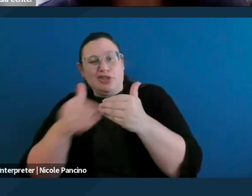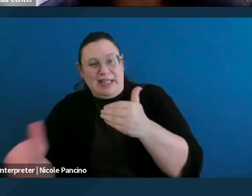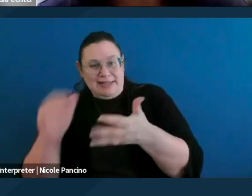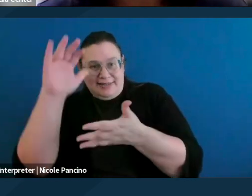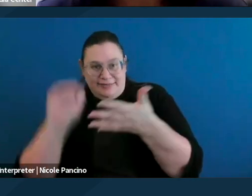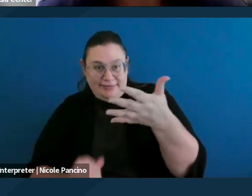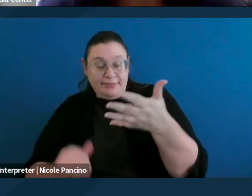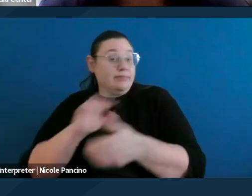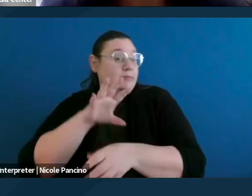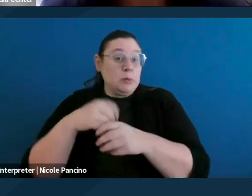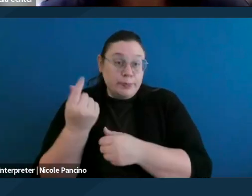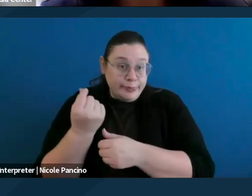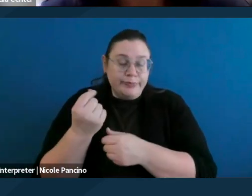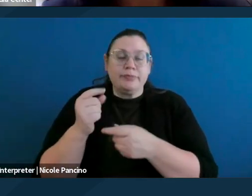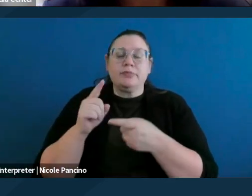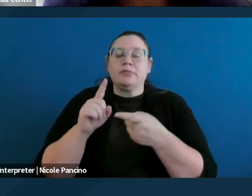that includes